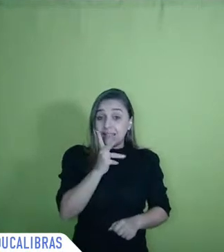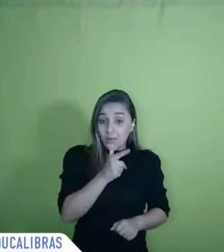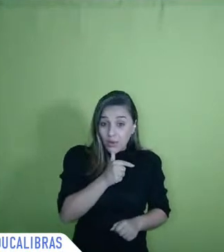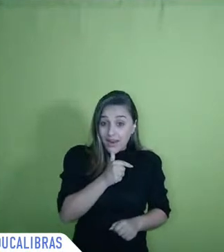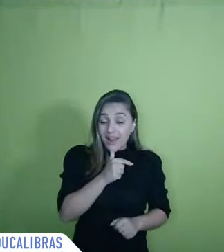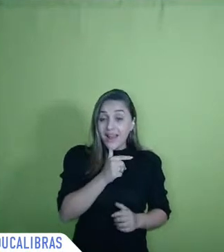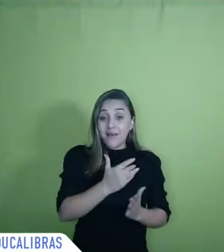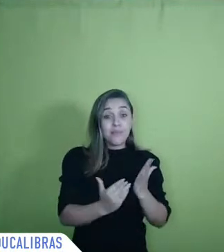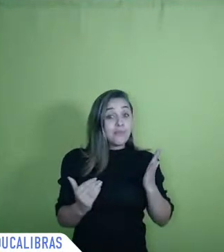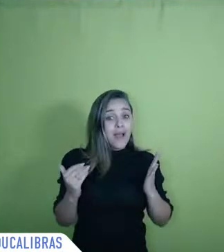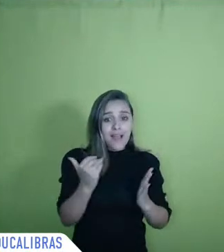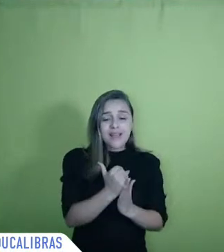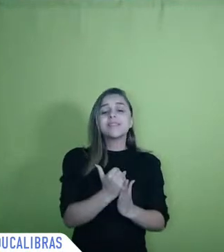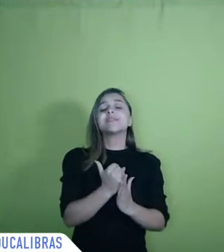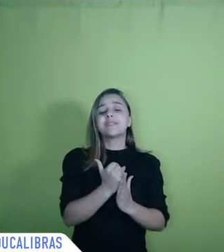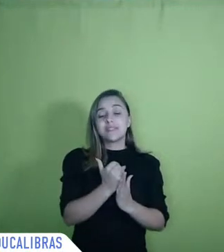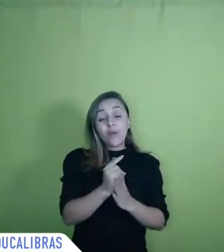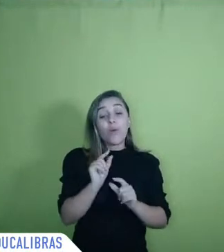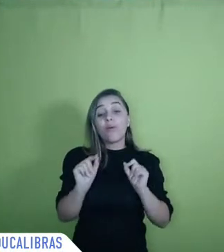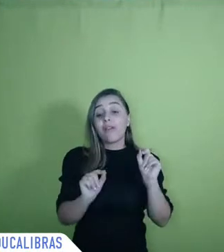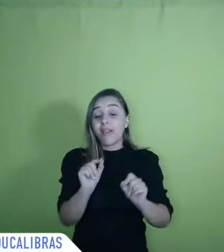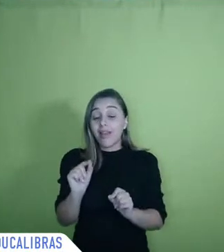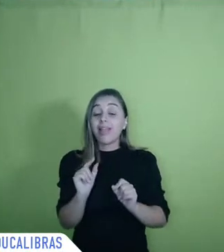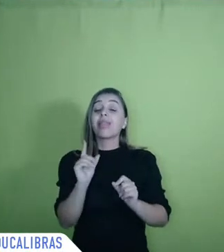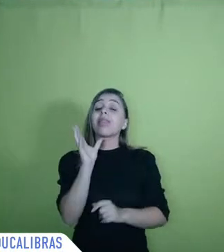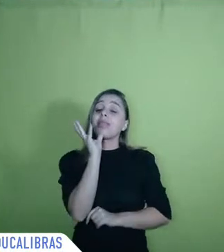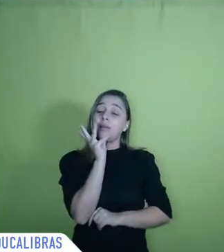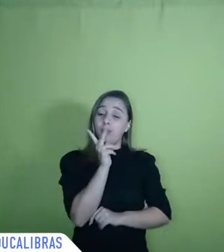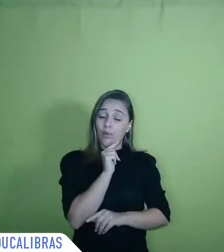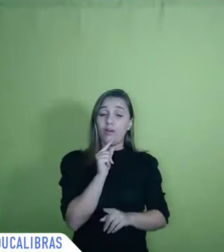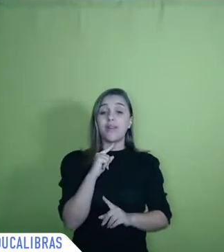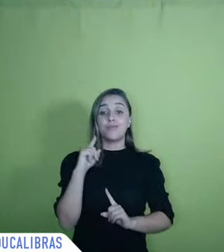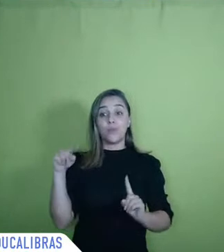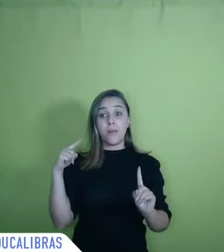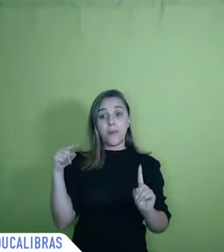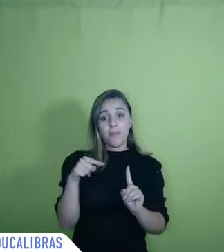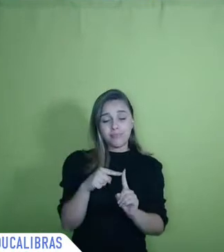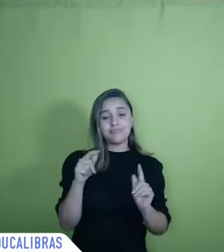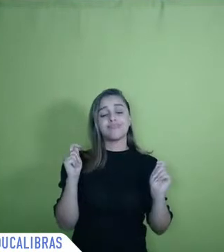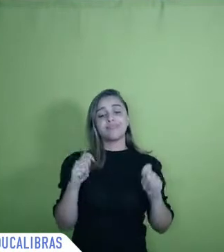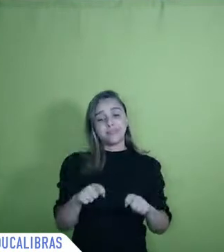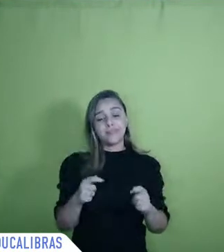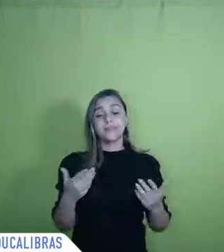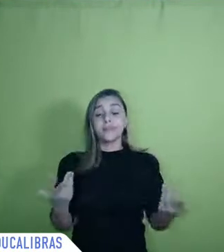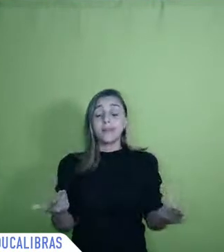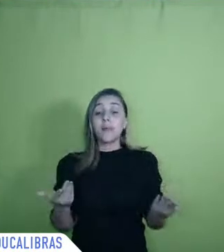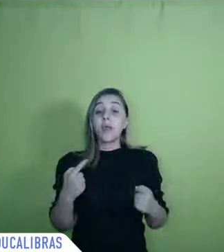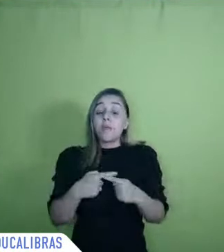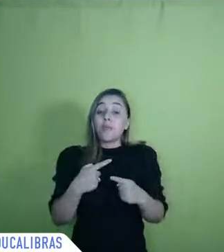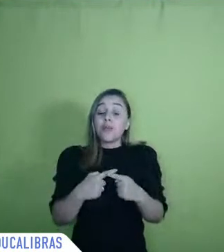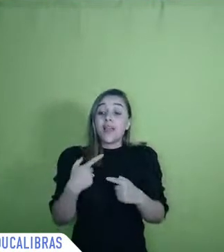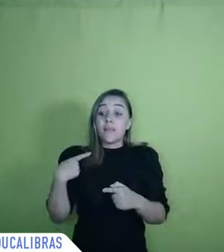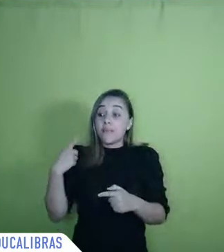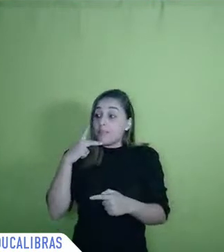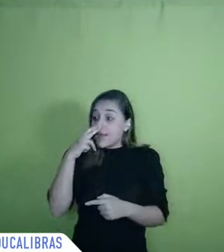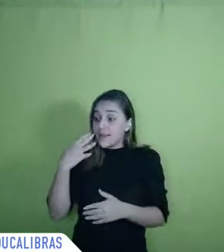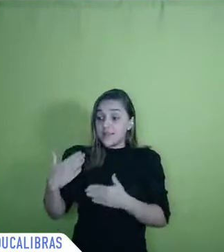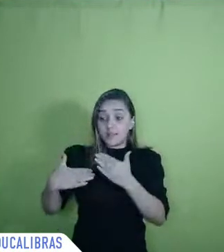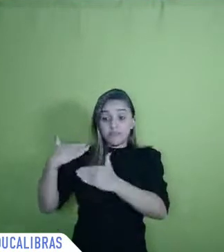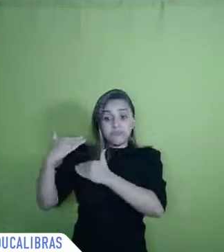the longer we take to make any changes, the longer it will take for us to achieve